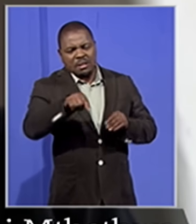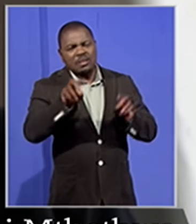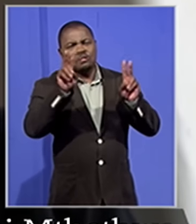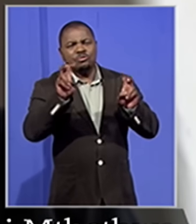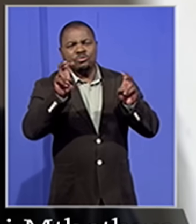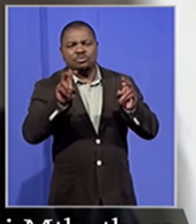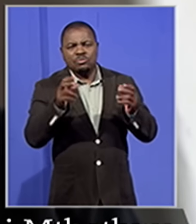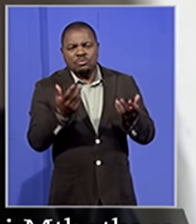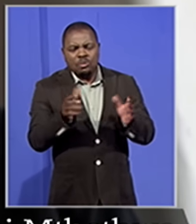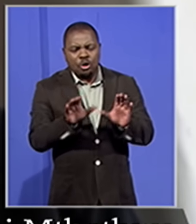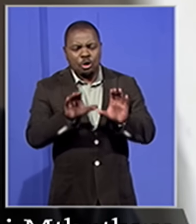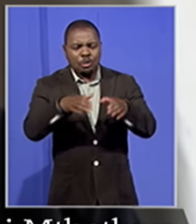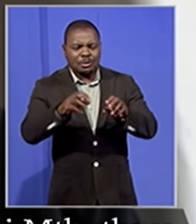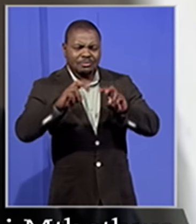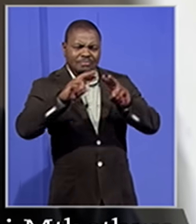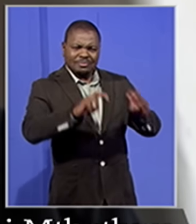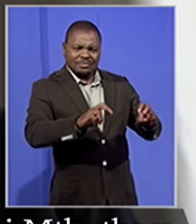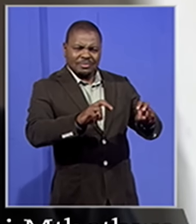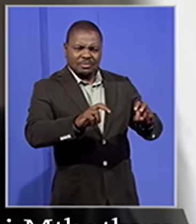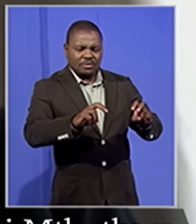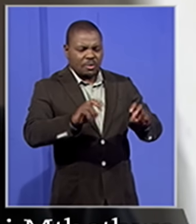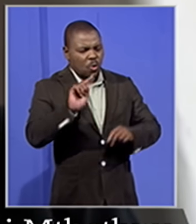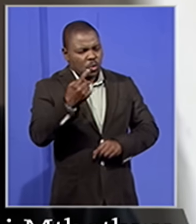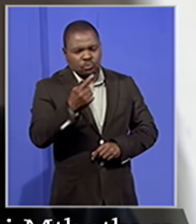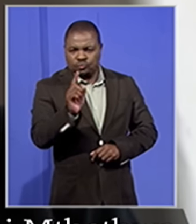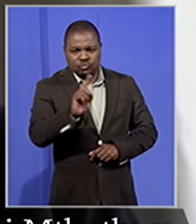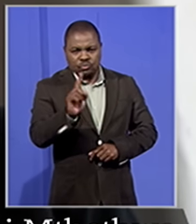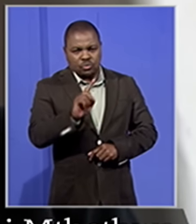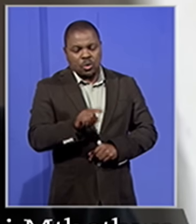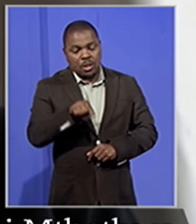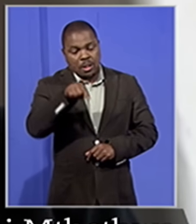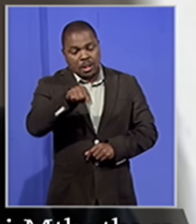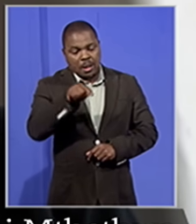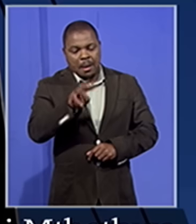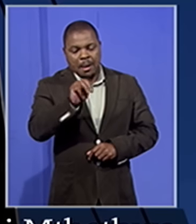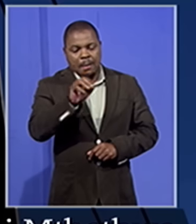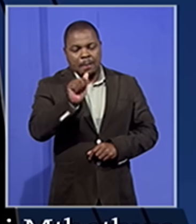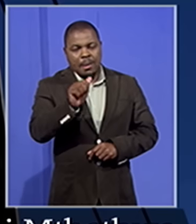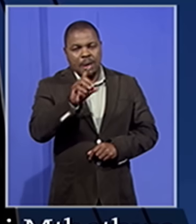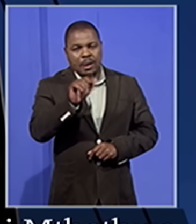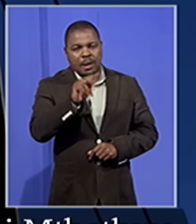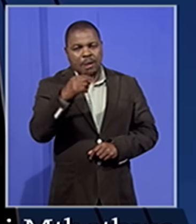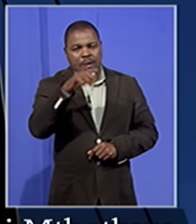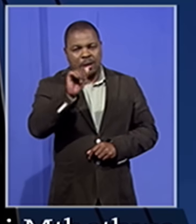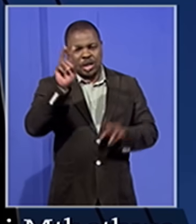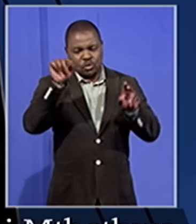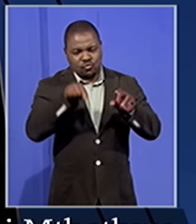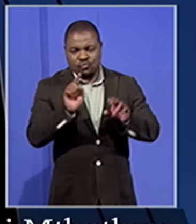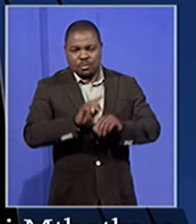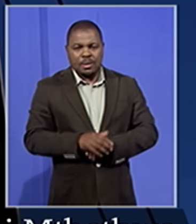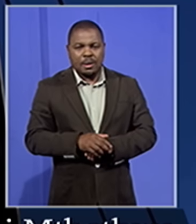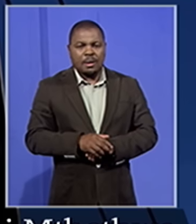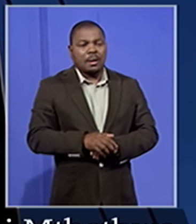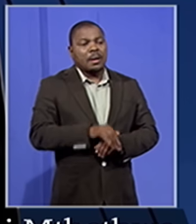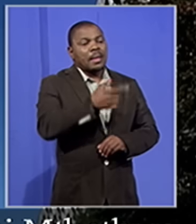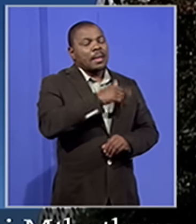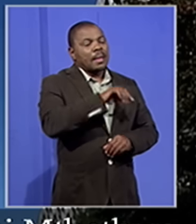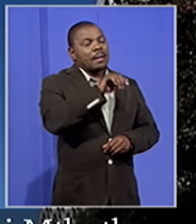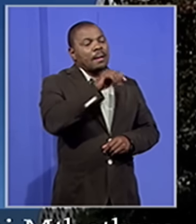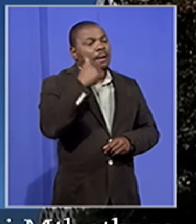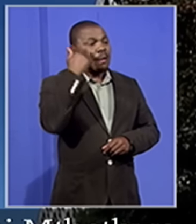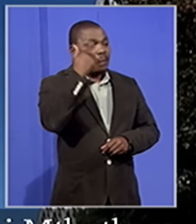the current Judicial Commission of led by Justice Madlanga. Moqolotsi wa ditaba wa SABC London o bolela ha